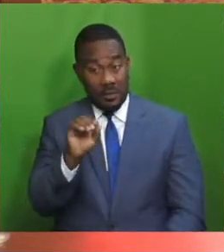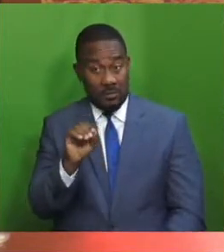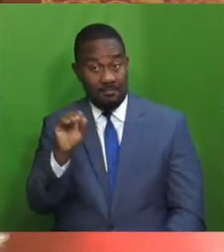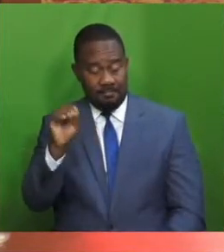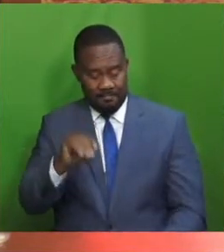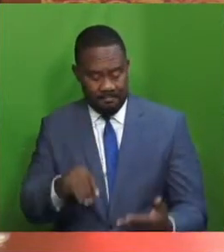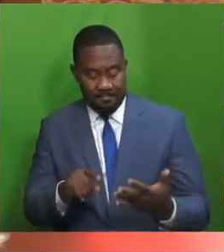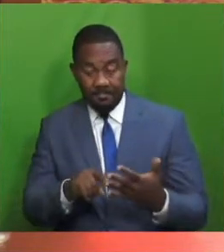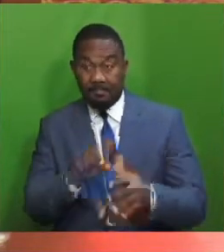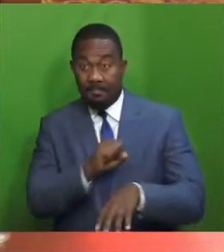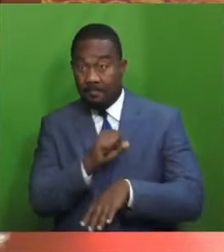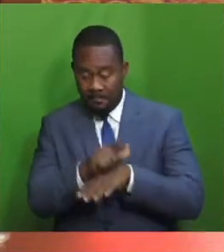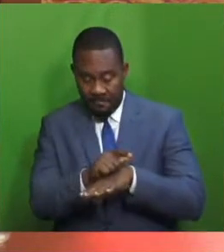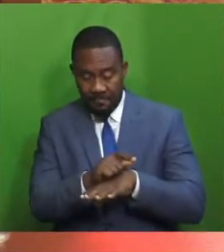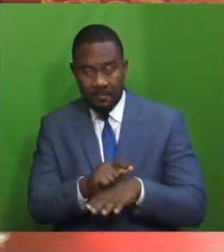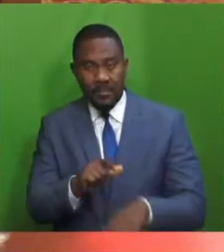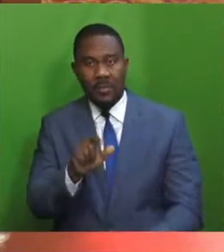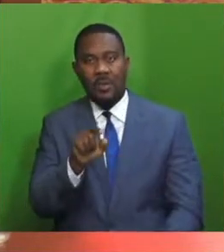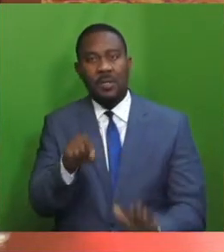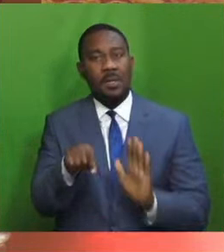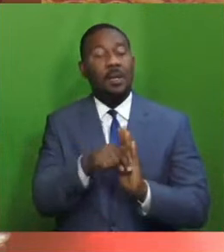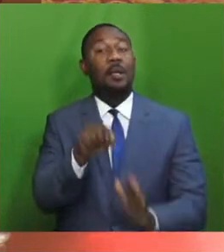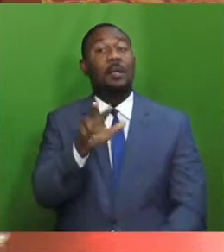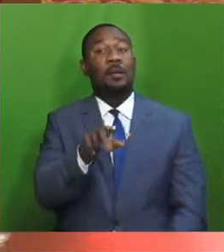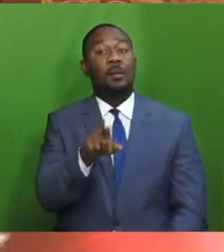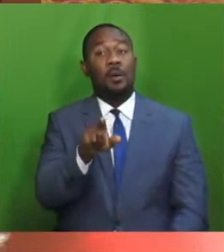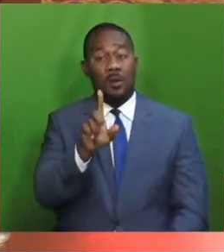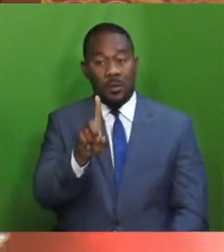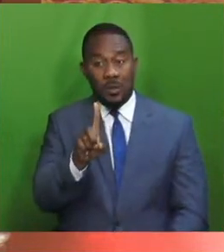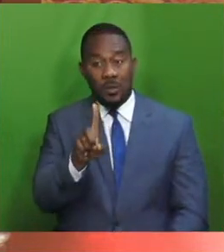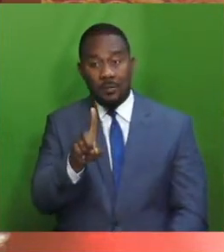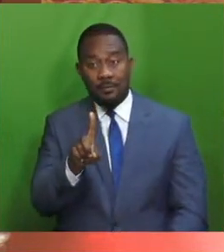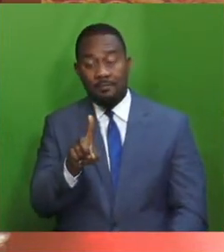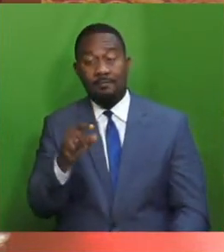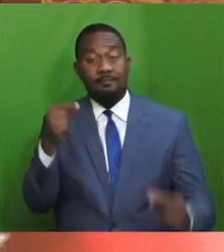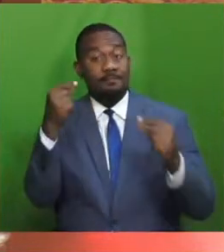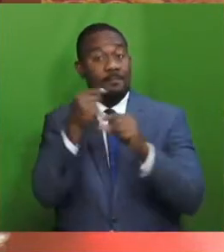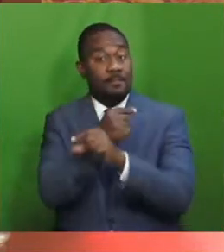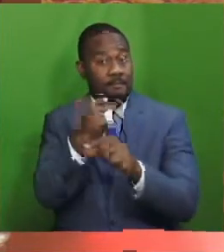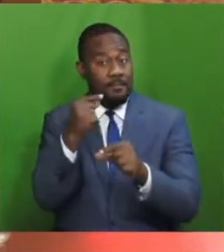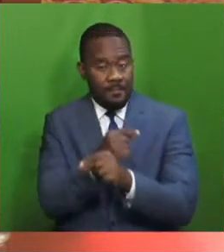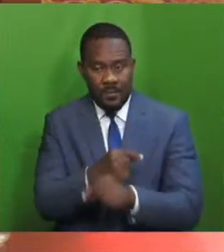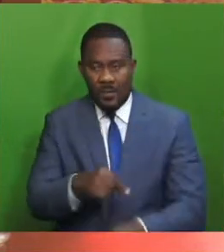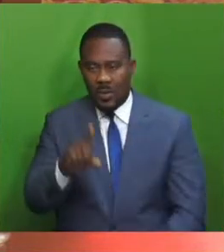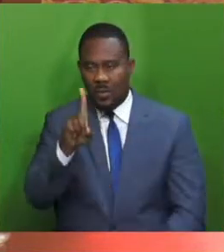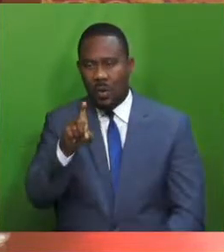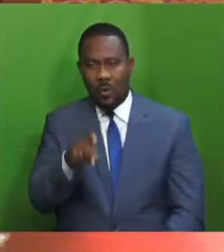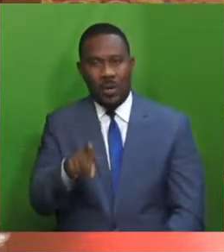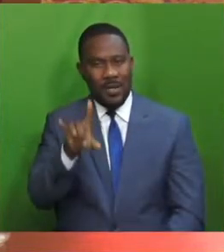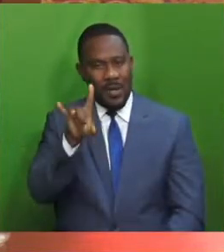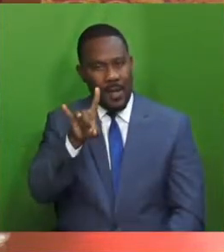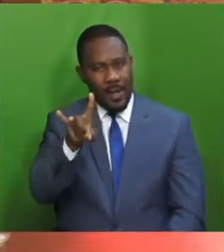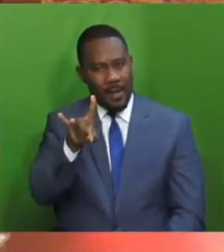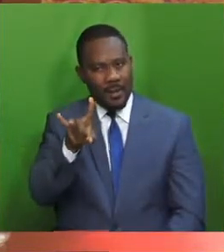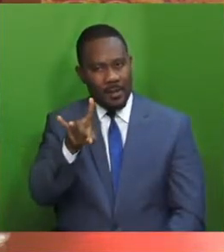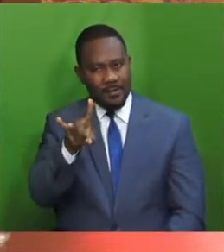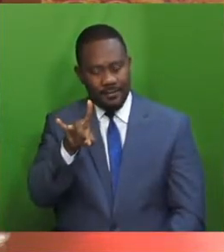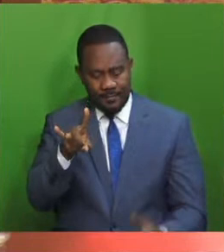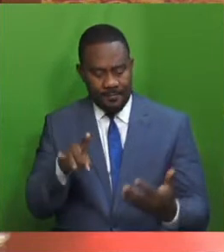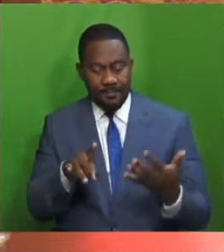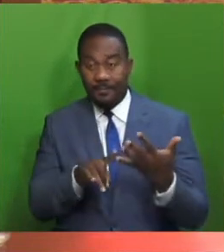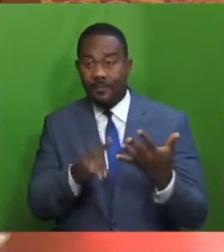3.0%, Sierra Leone negative 3.1%, Gambia negative 1.8%, Cape